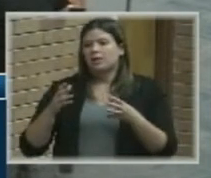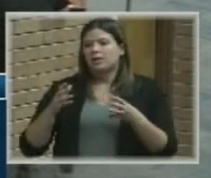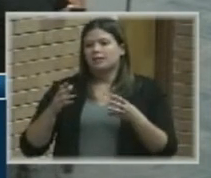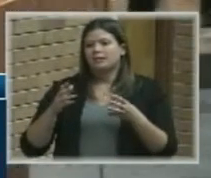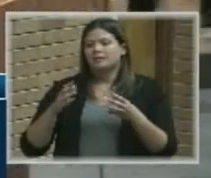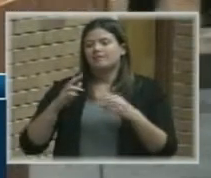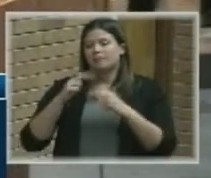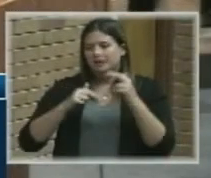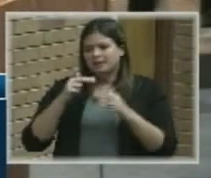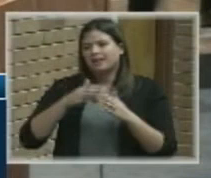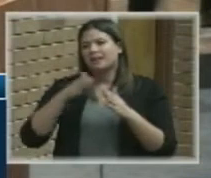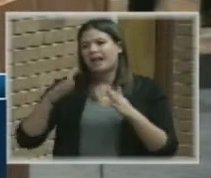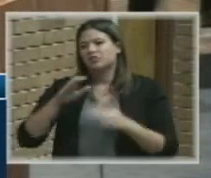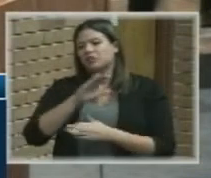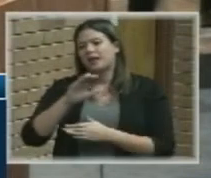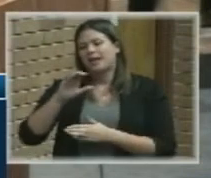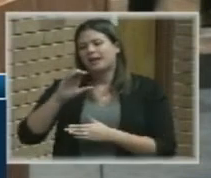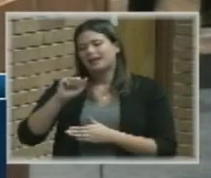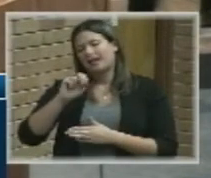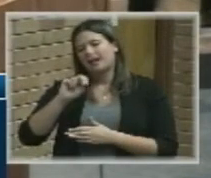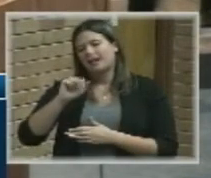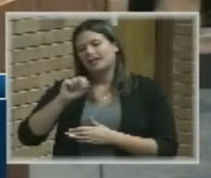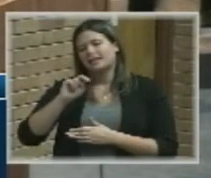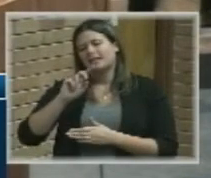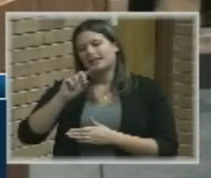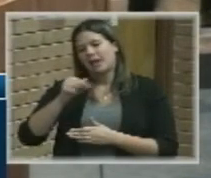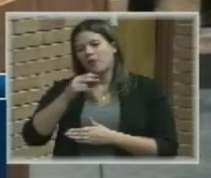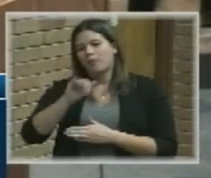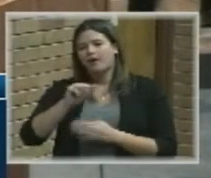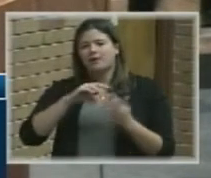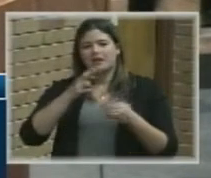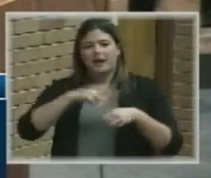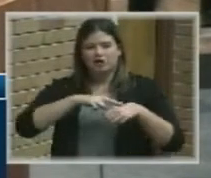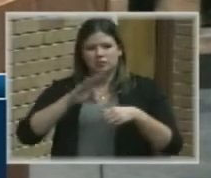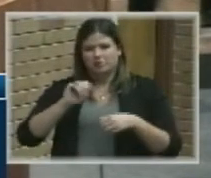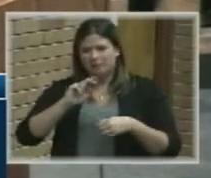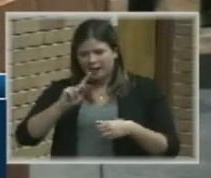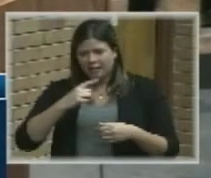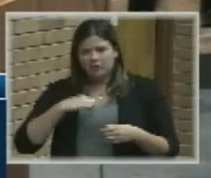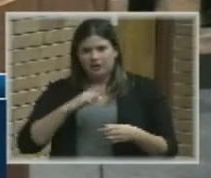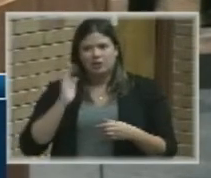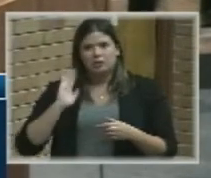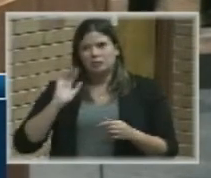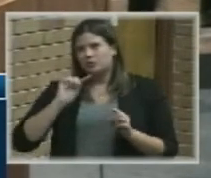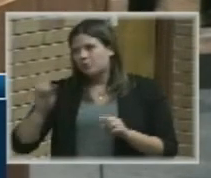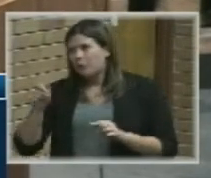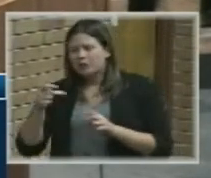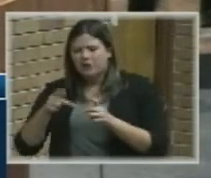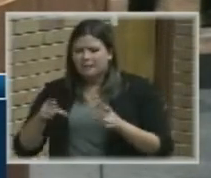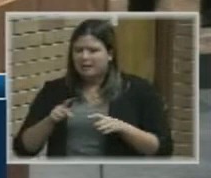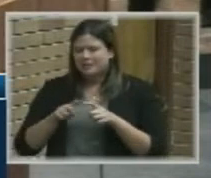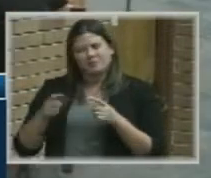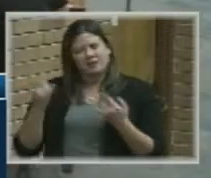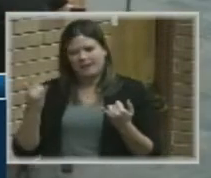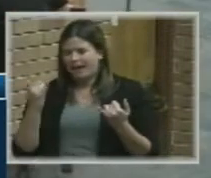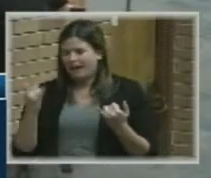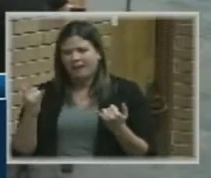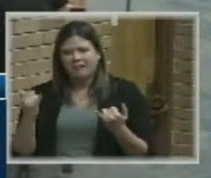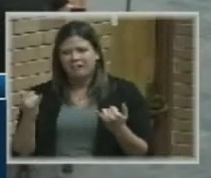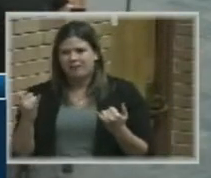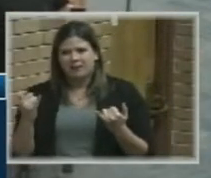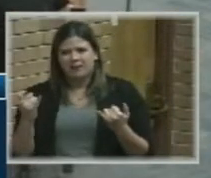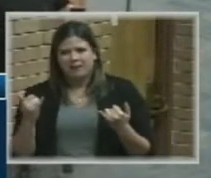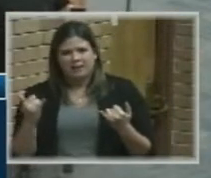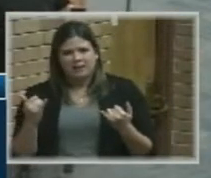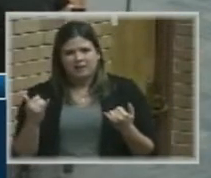National Bank. We usually go to Council Rock, but Matt Tappan took me around and oh my goodness, there's no way, absolutely no way. They're amazing to be